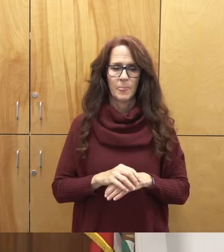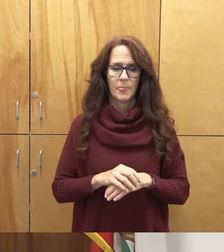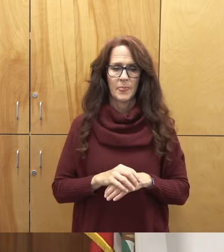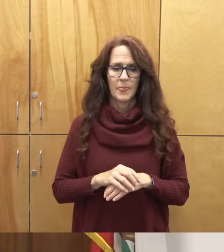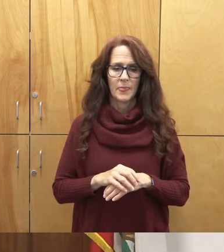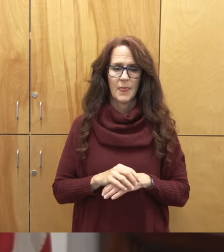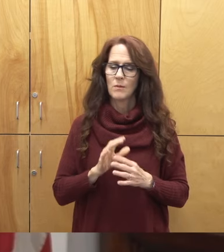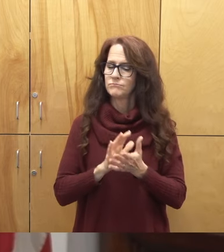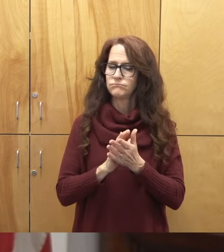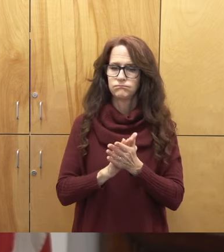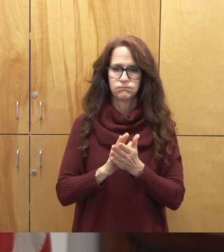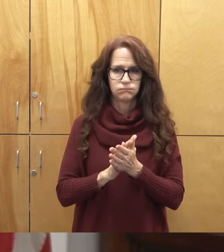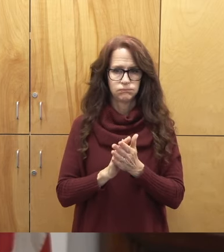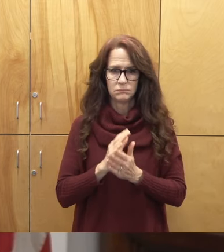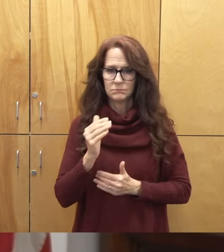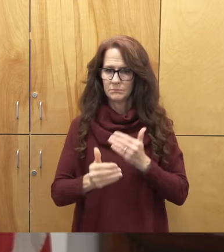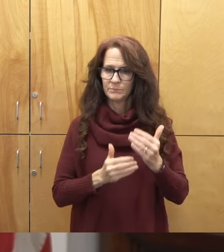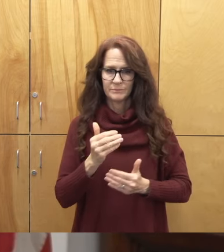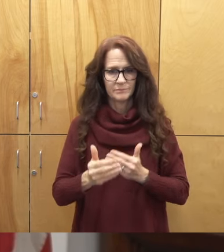this together.